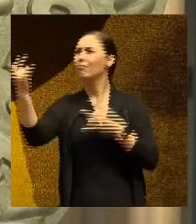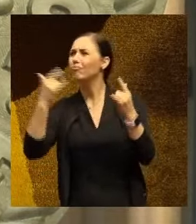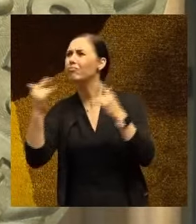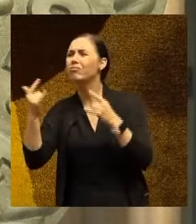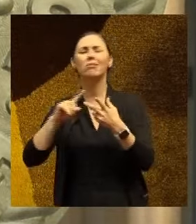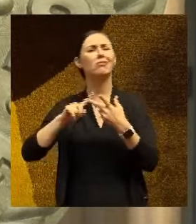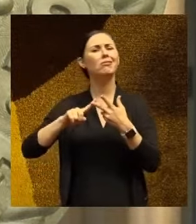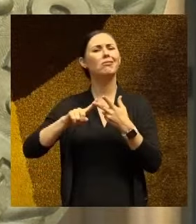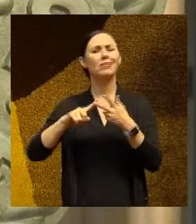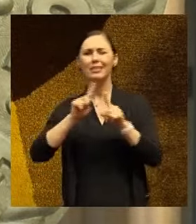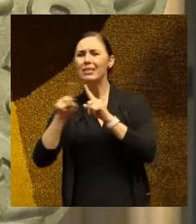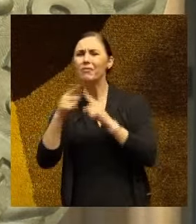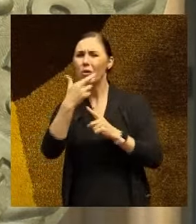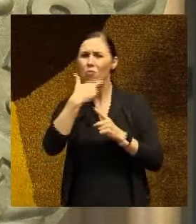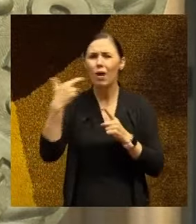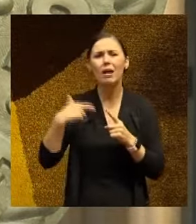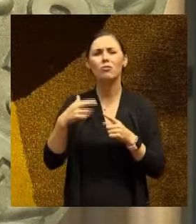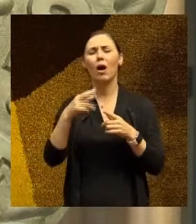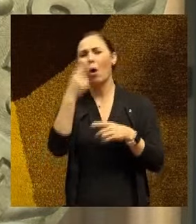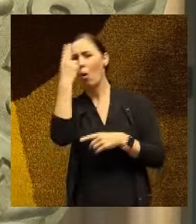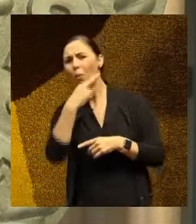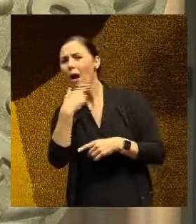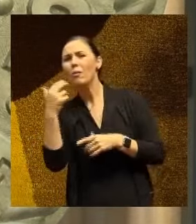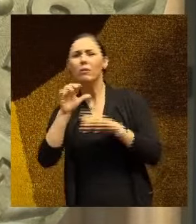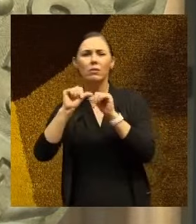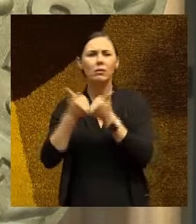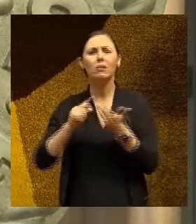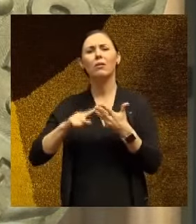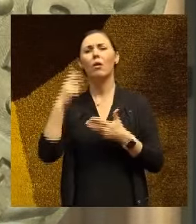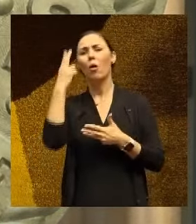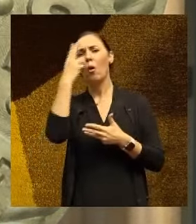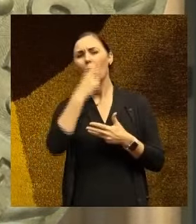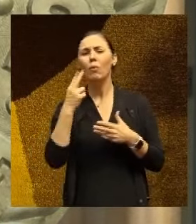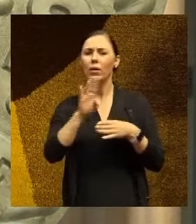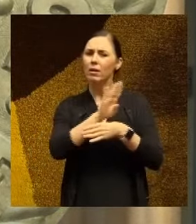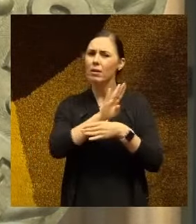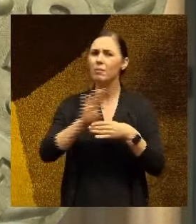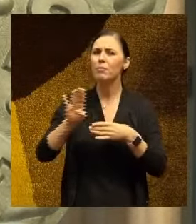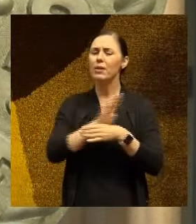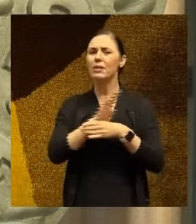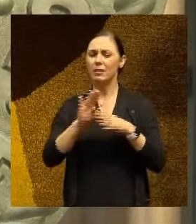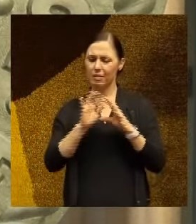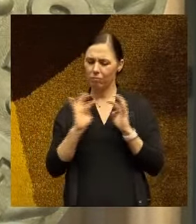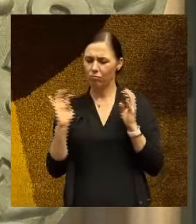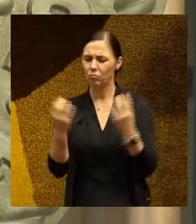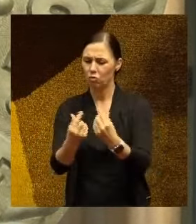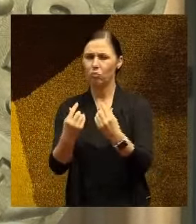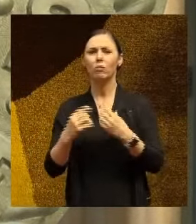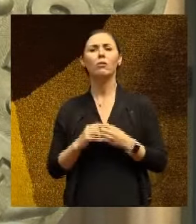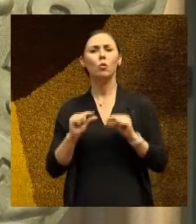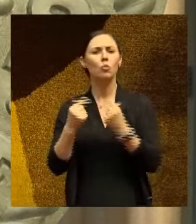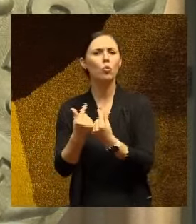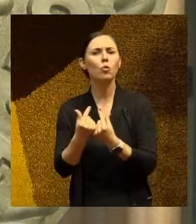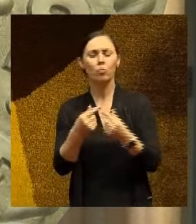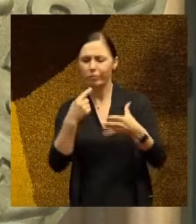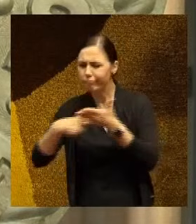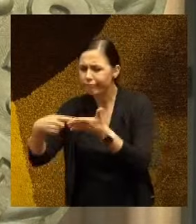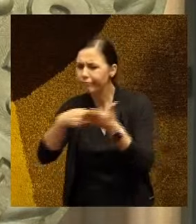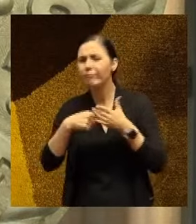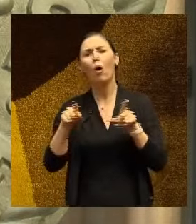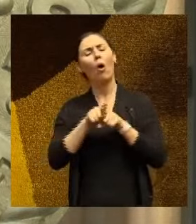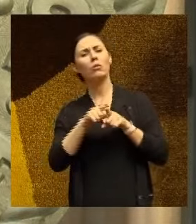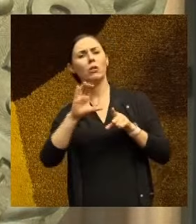Restaurant Association, the Hawaii Business Roundtable, and all the chambers of commerce, and